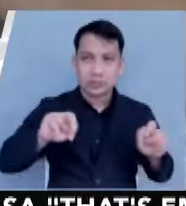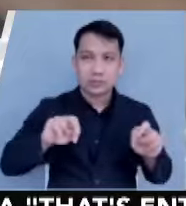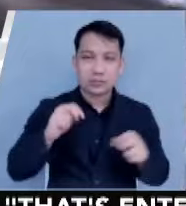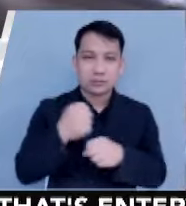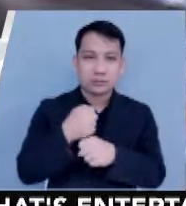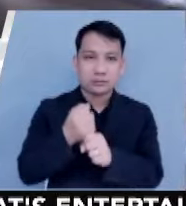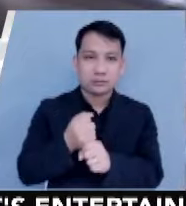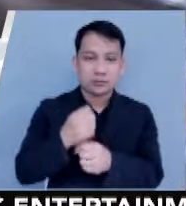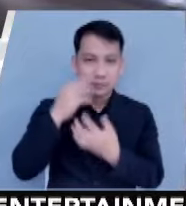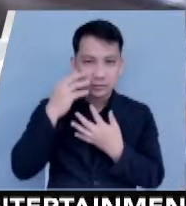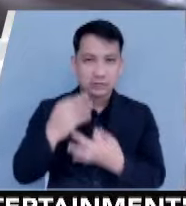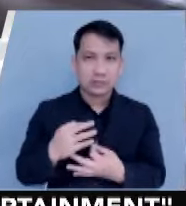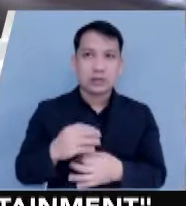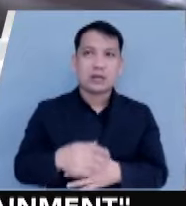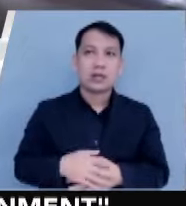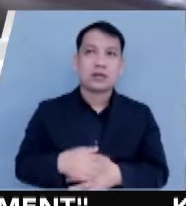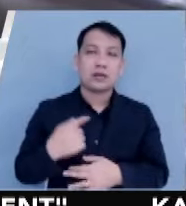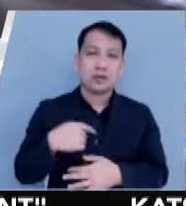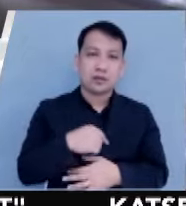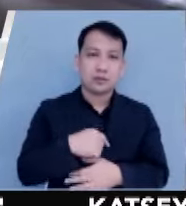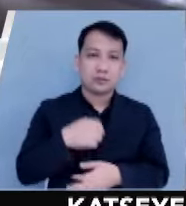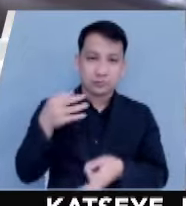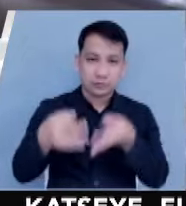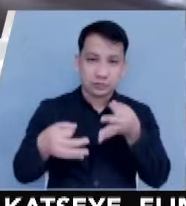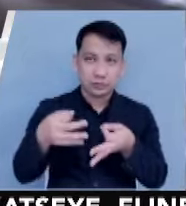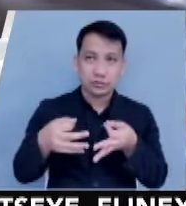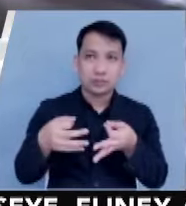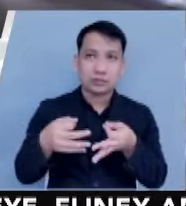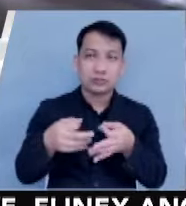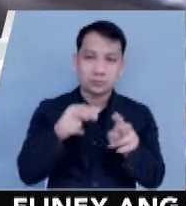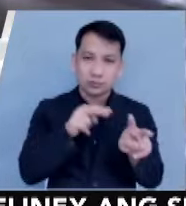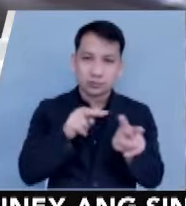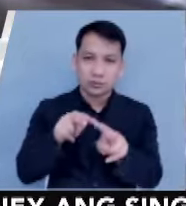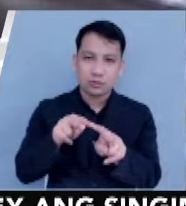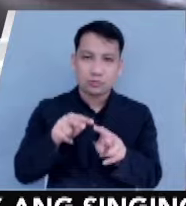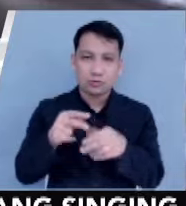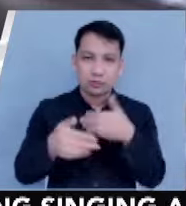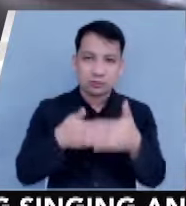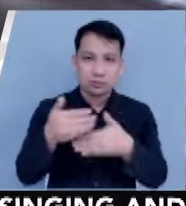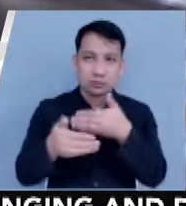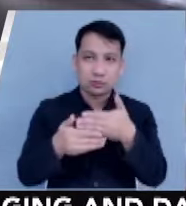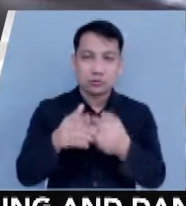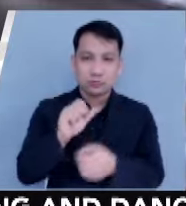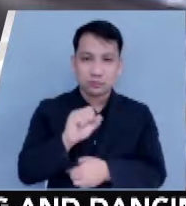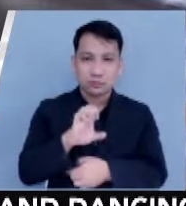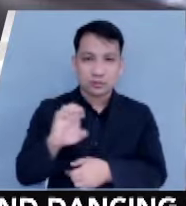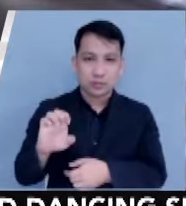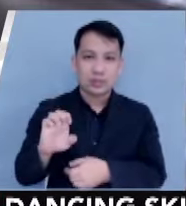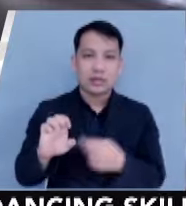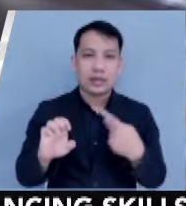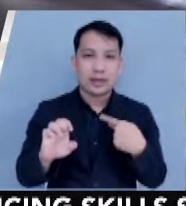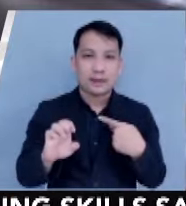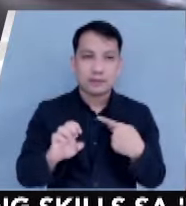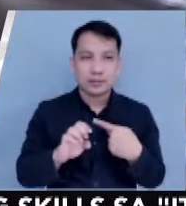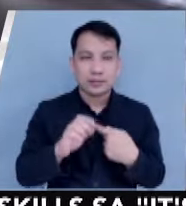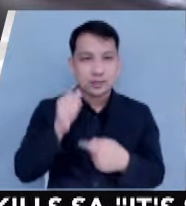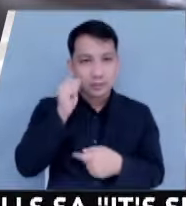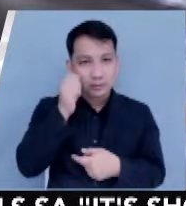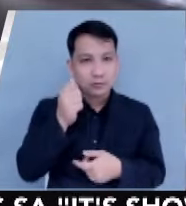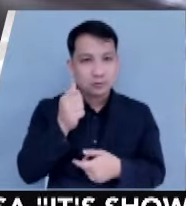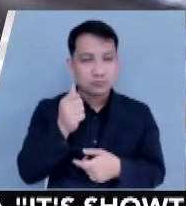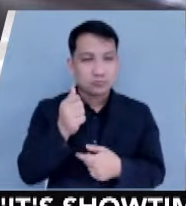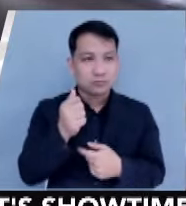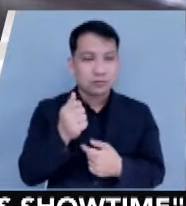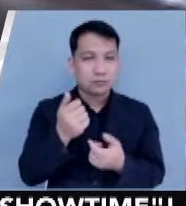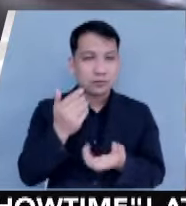decisions. Eventually, our justices would be able to monitor, no, the progress of their cases so that aging cases, no, can